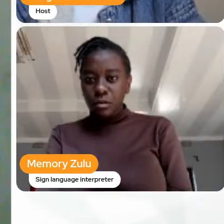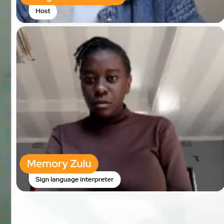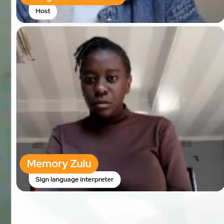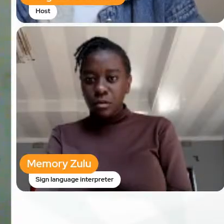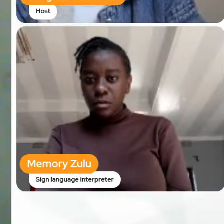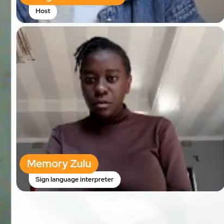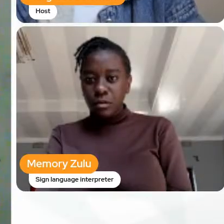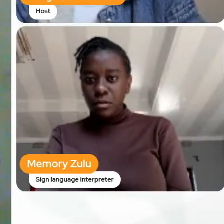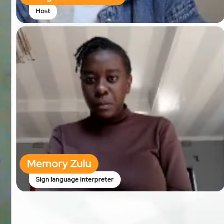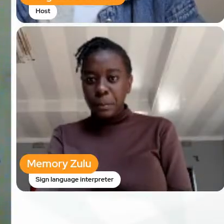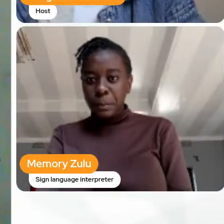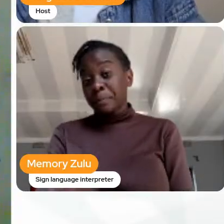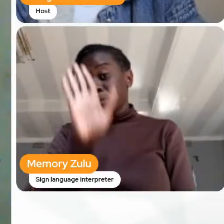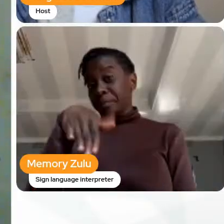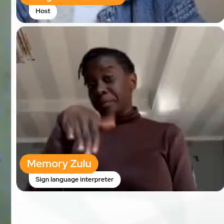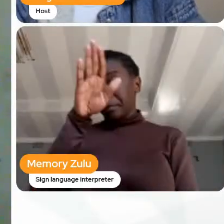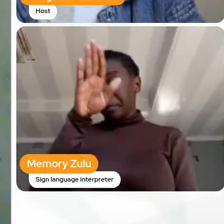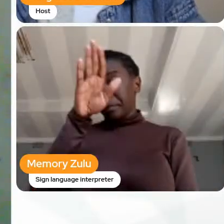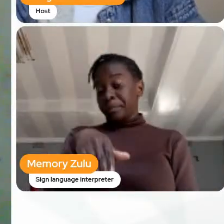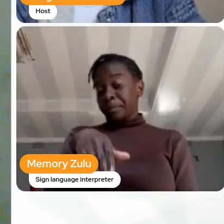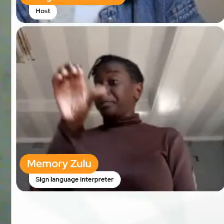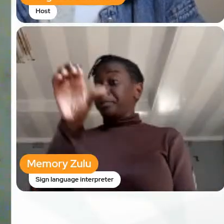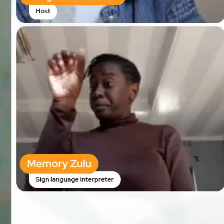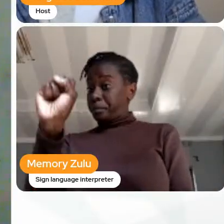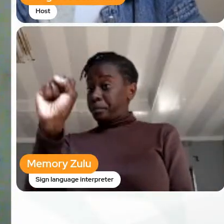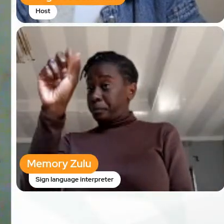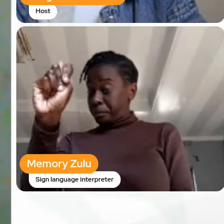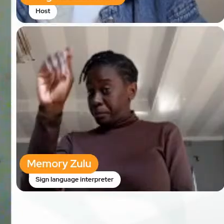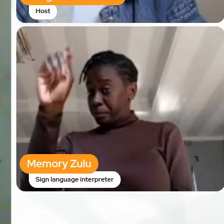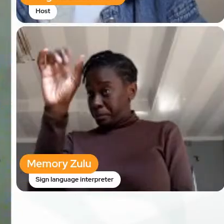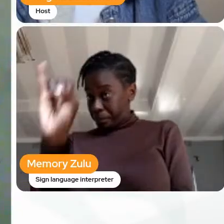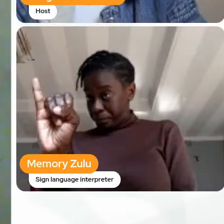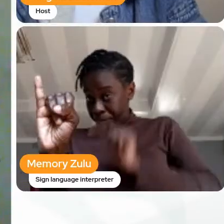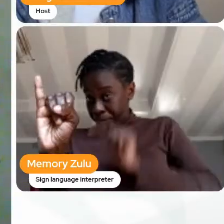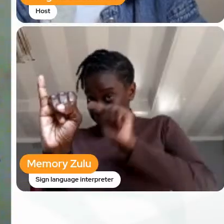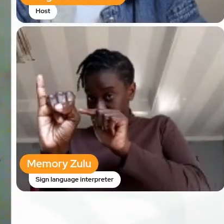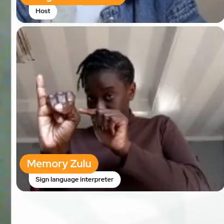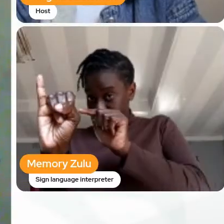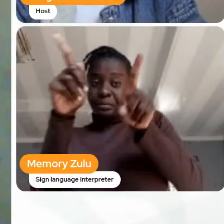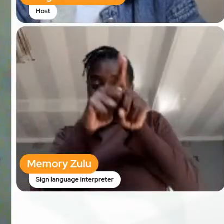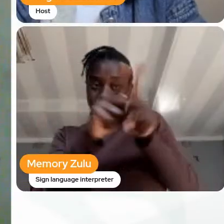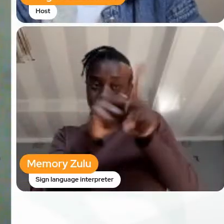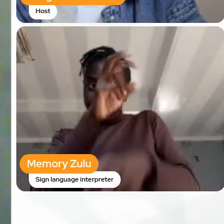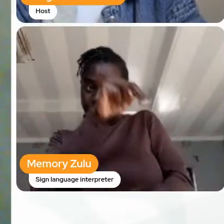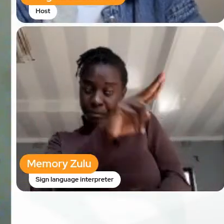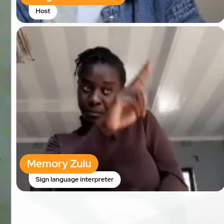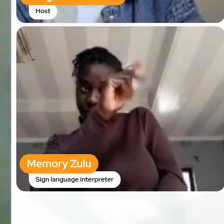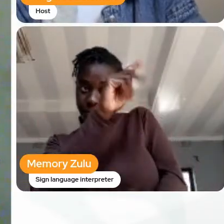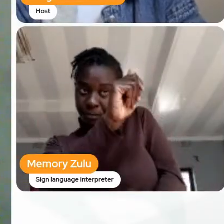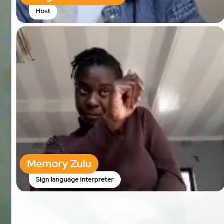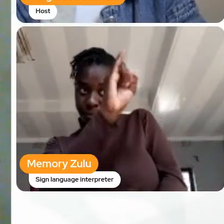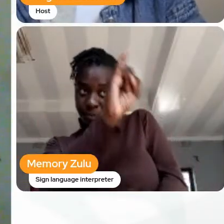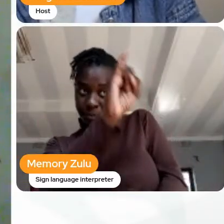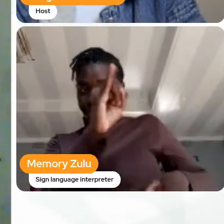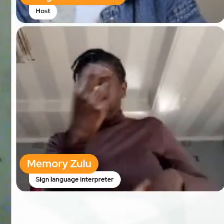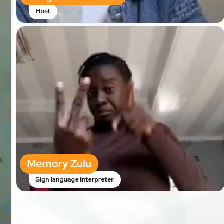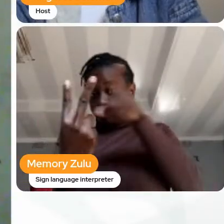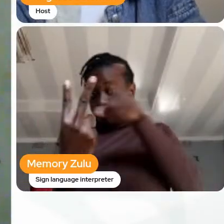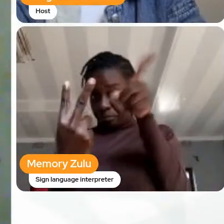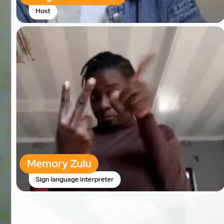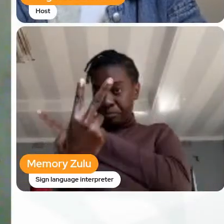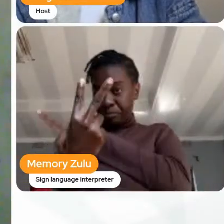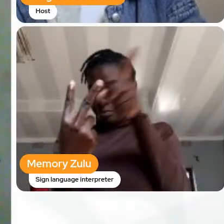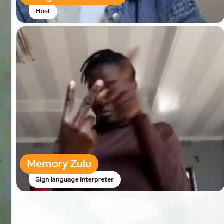same reproductive organs. And you might be aware to say some of